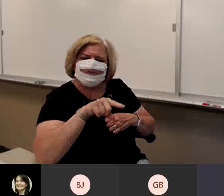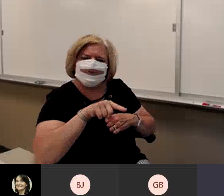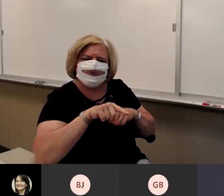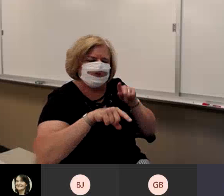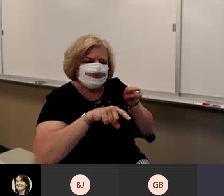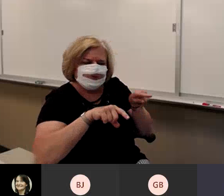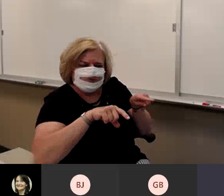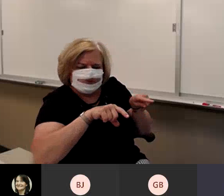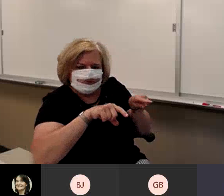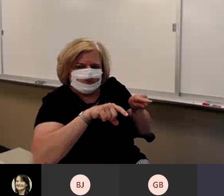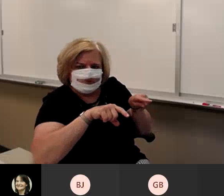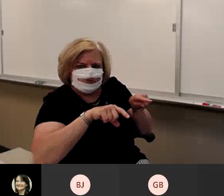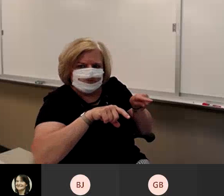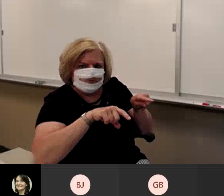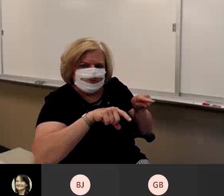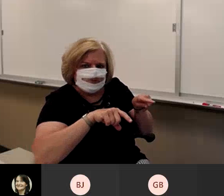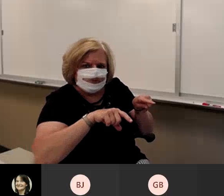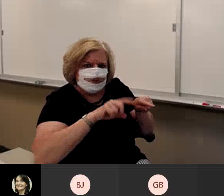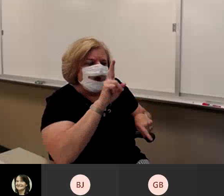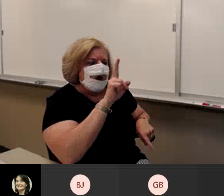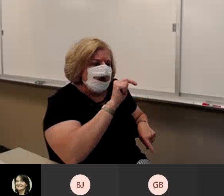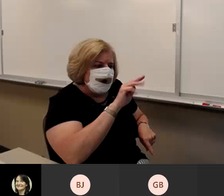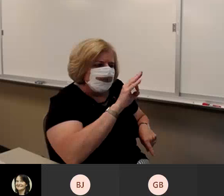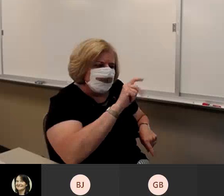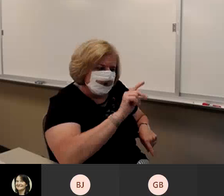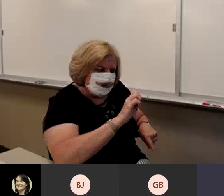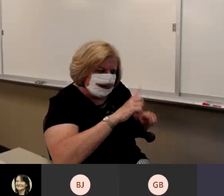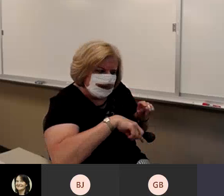Oh, wait, you're muted.